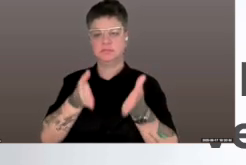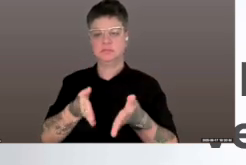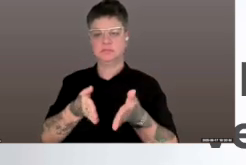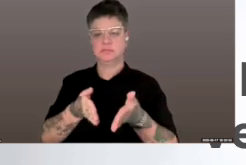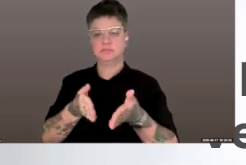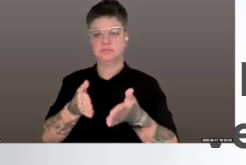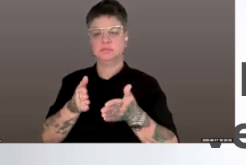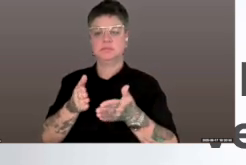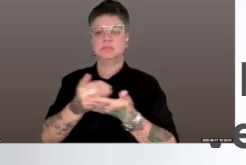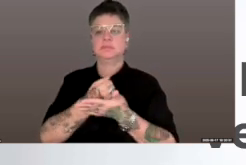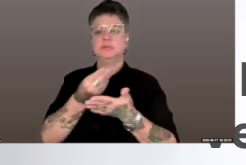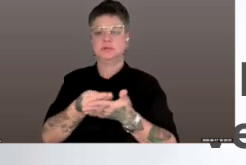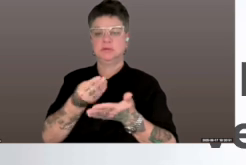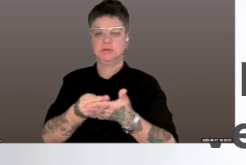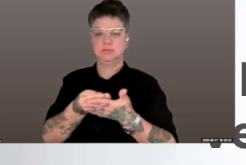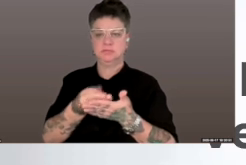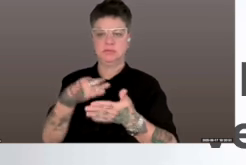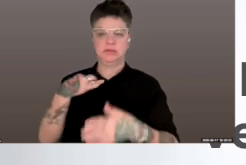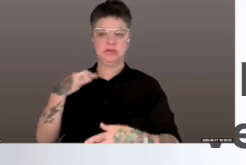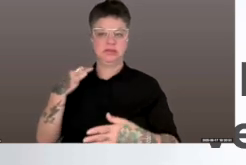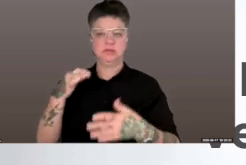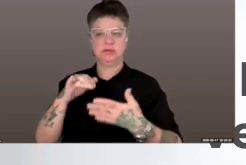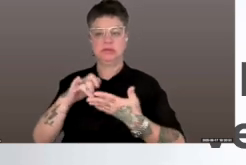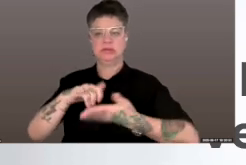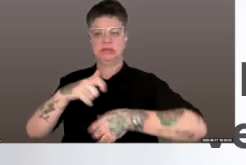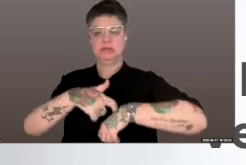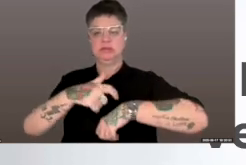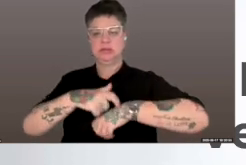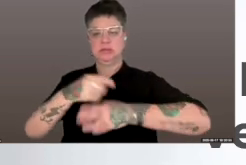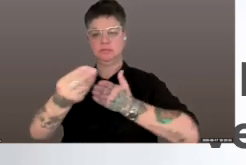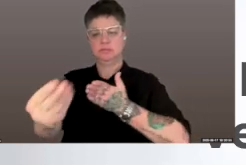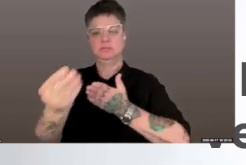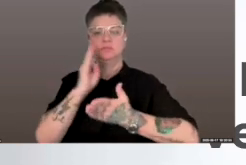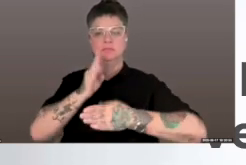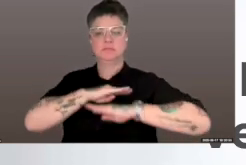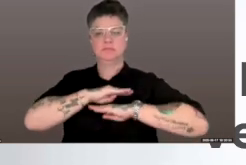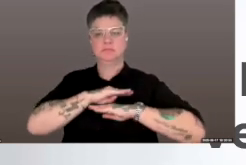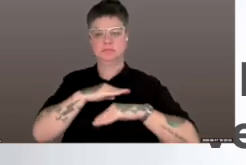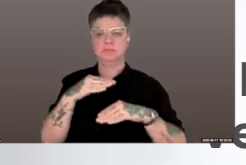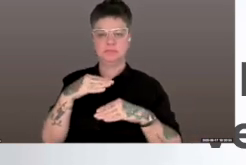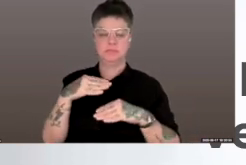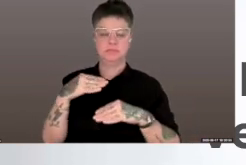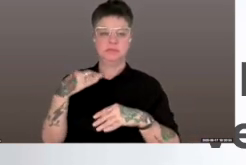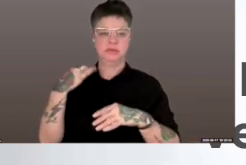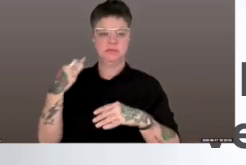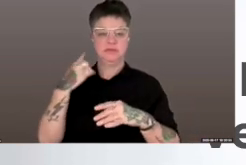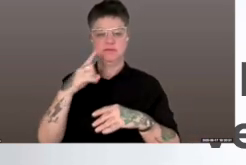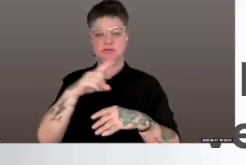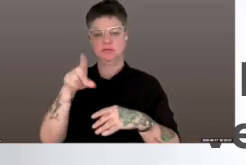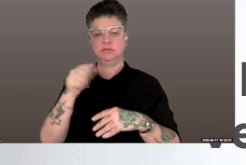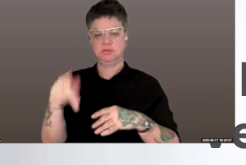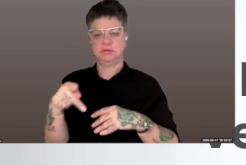shows with proper charging and maintenance, large EV battery packs can last 300,000 or more